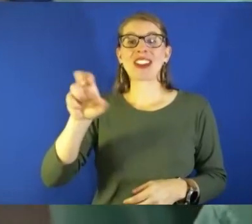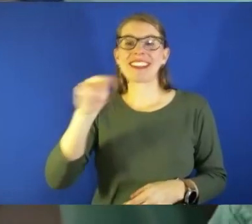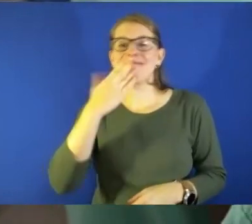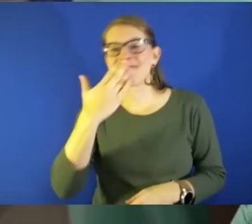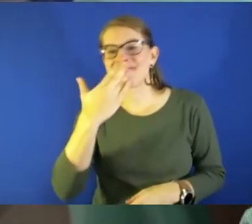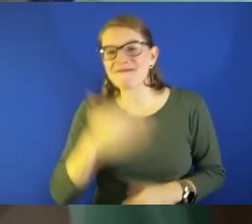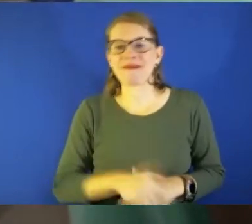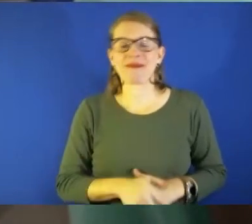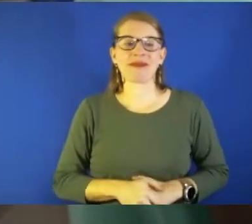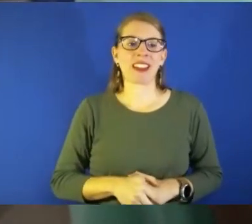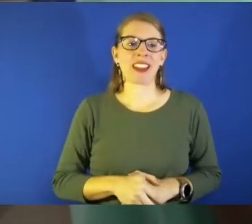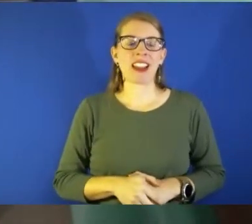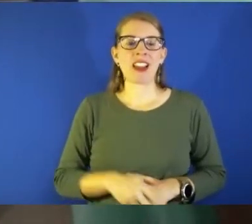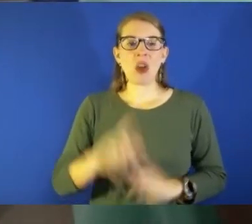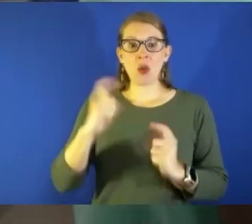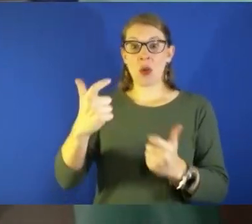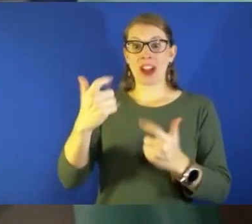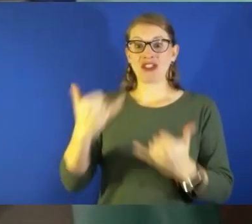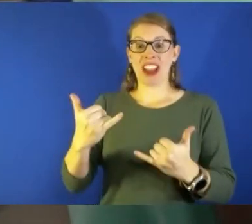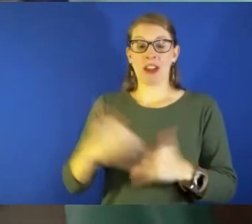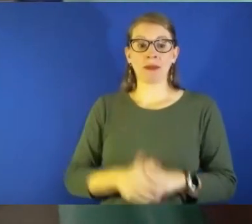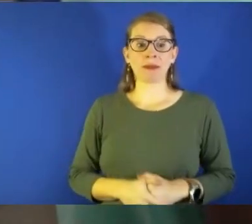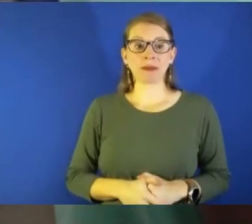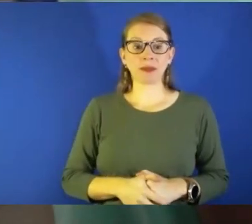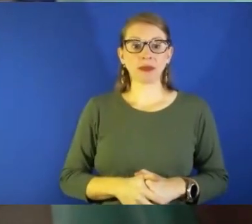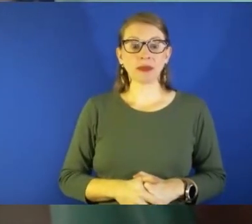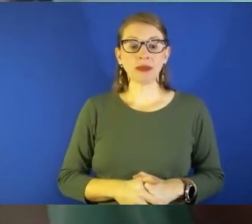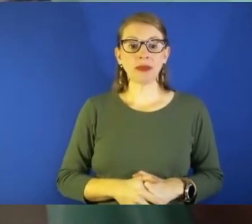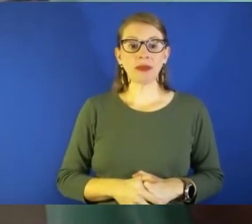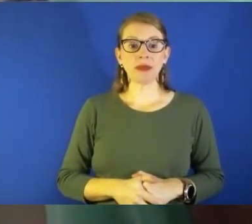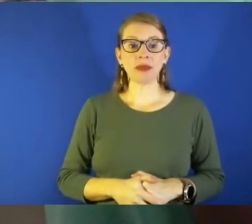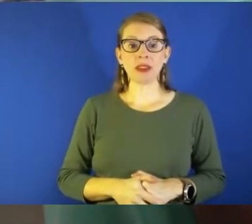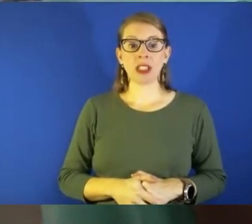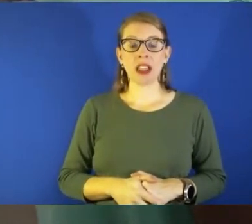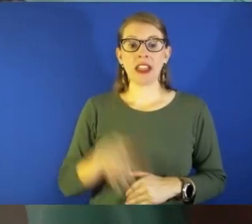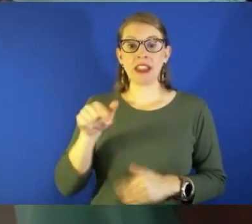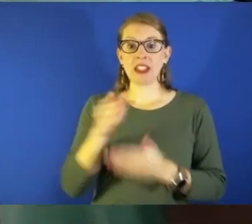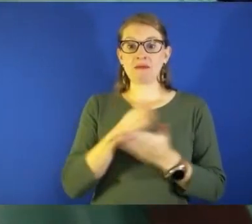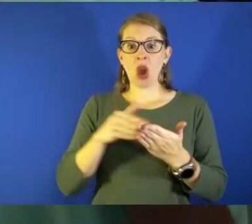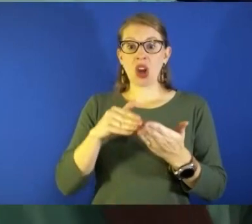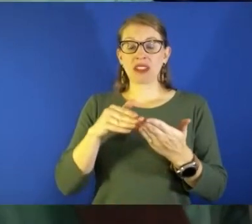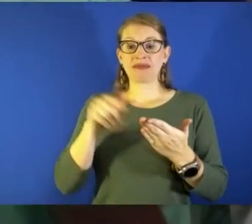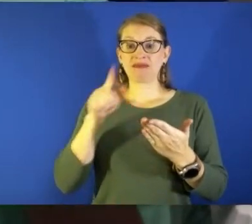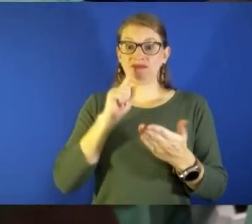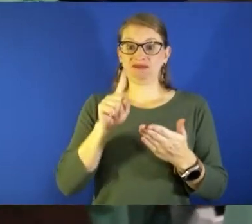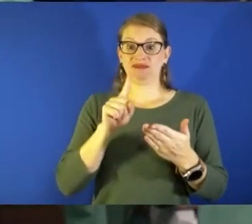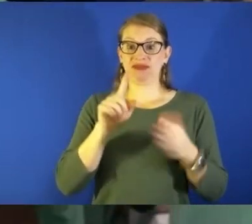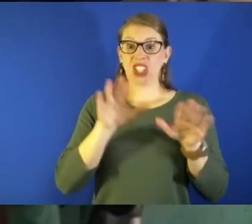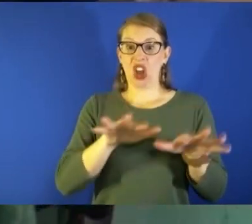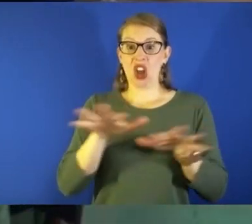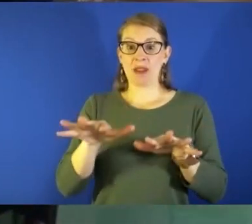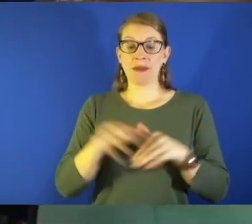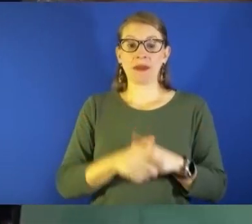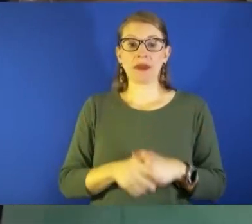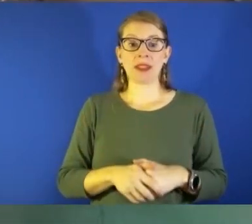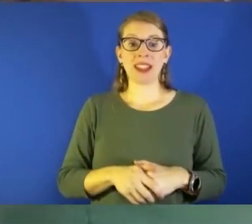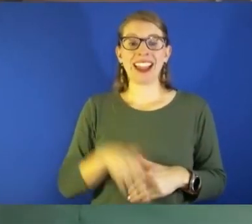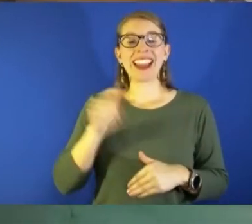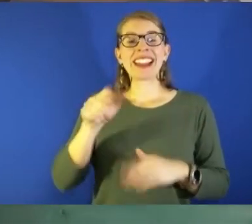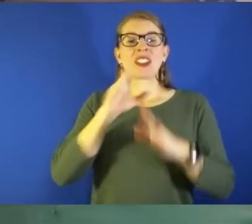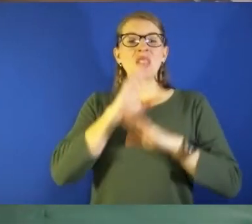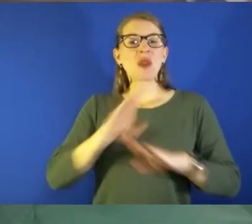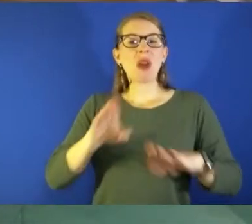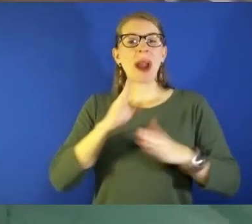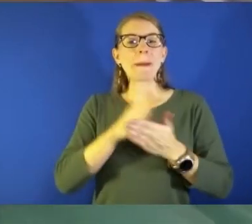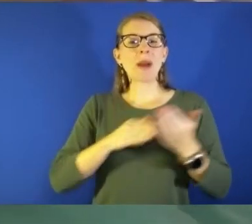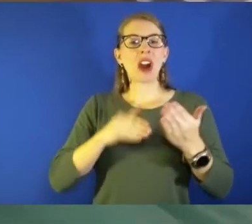to watch now. Now, this is going to look pretty calm, this part, right, Dr. Larson? Yeah, this is a little bit of the quiet part of the procedure, at